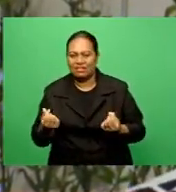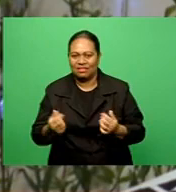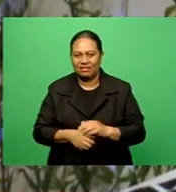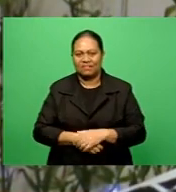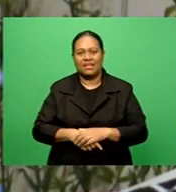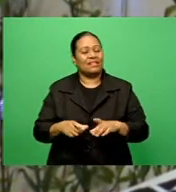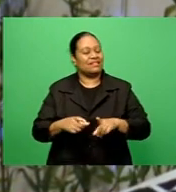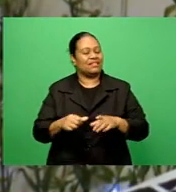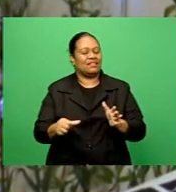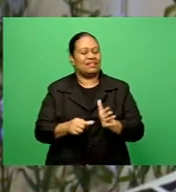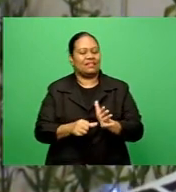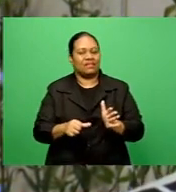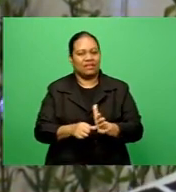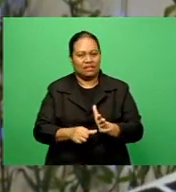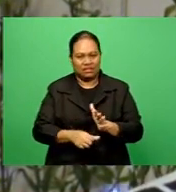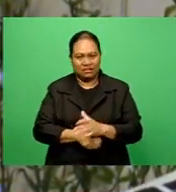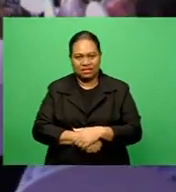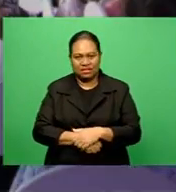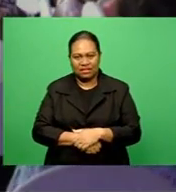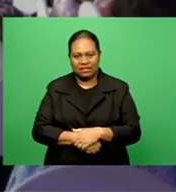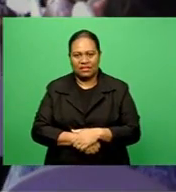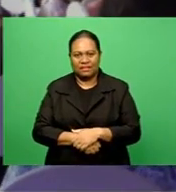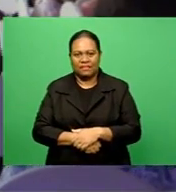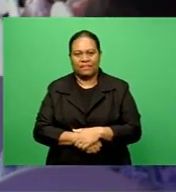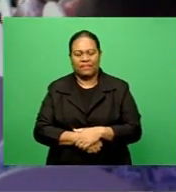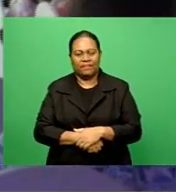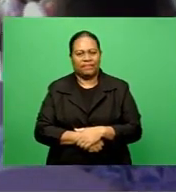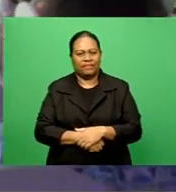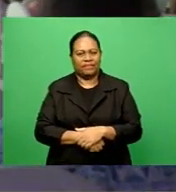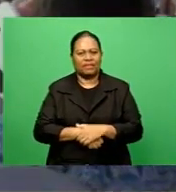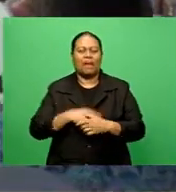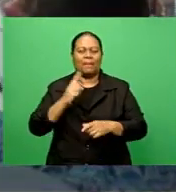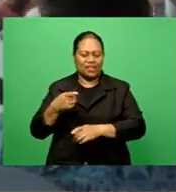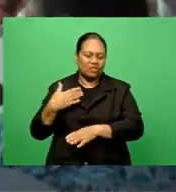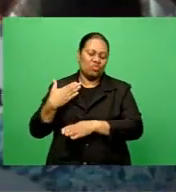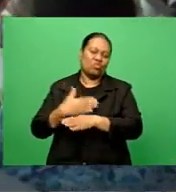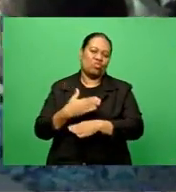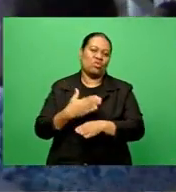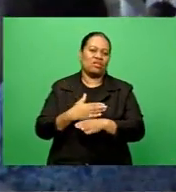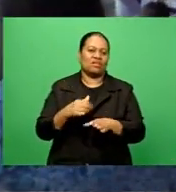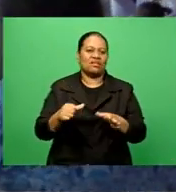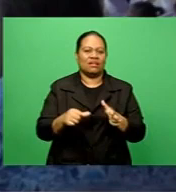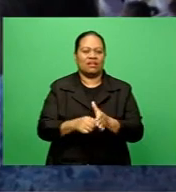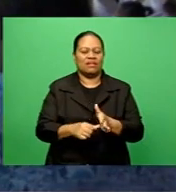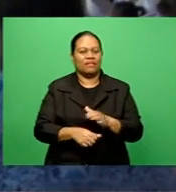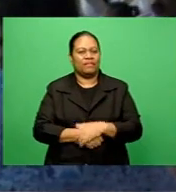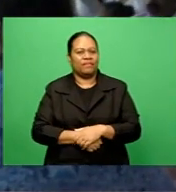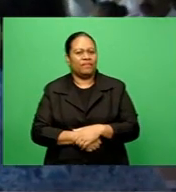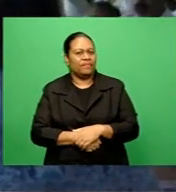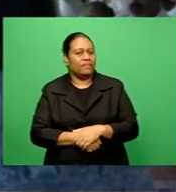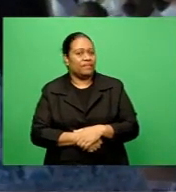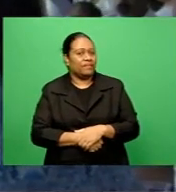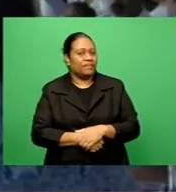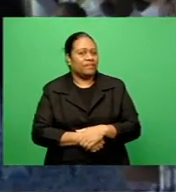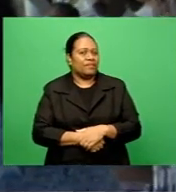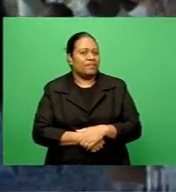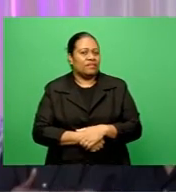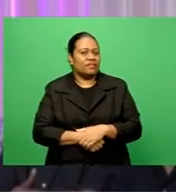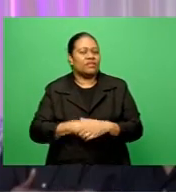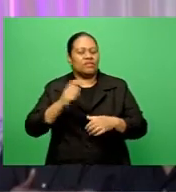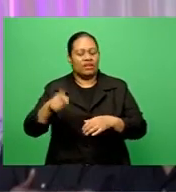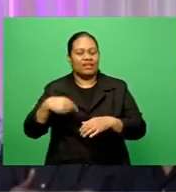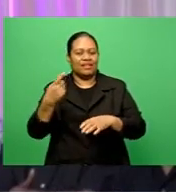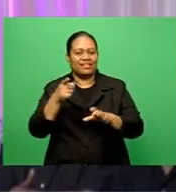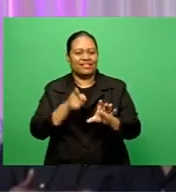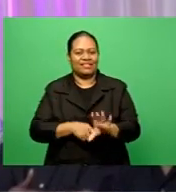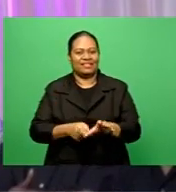hard, I think. But yes, definitely we'll be working hard and we'll be setting up our goals next year. And